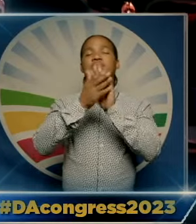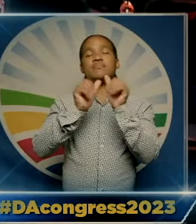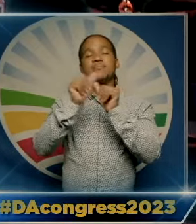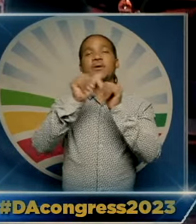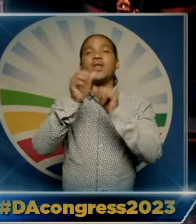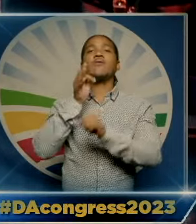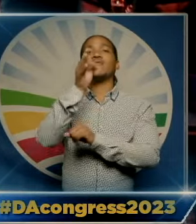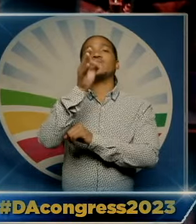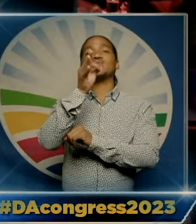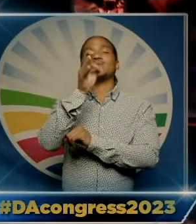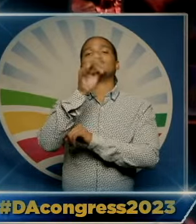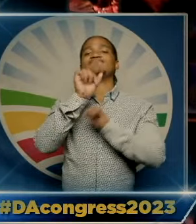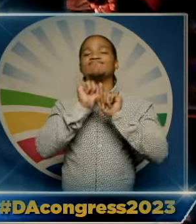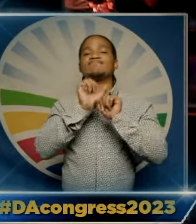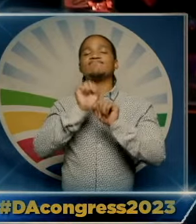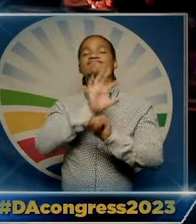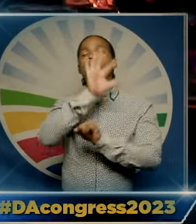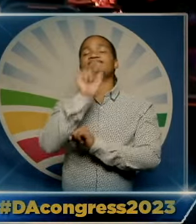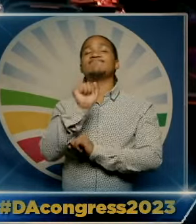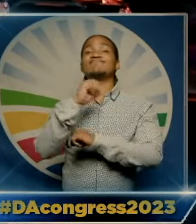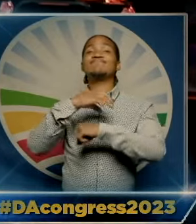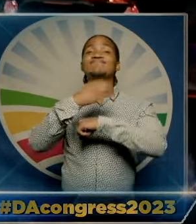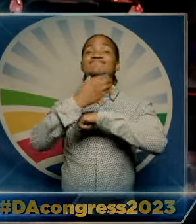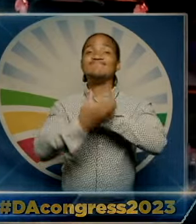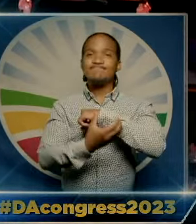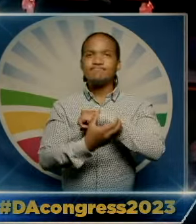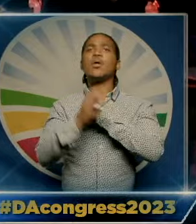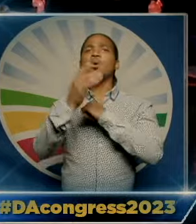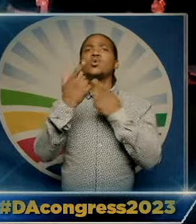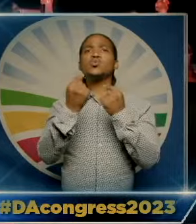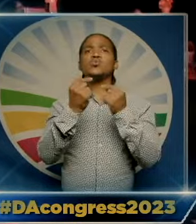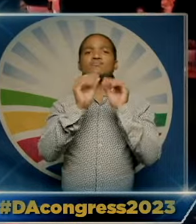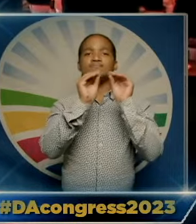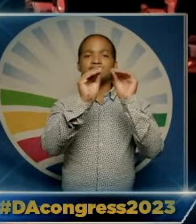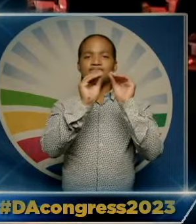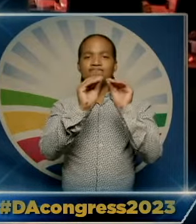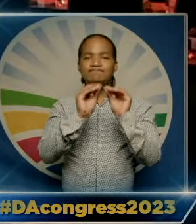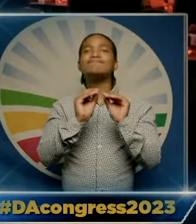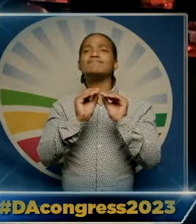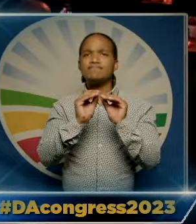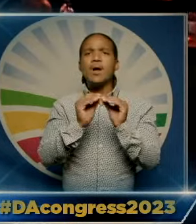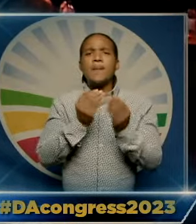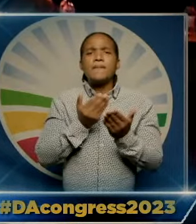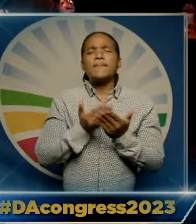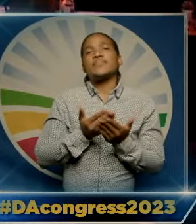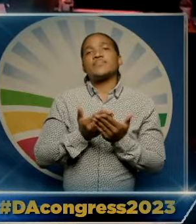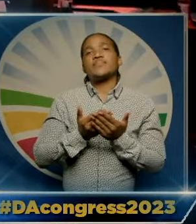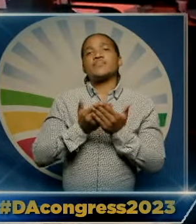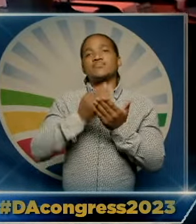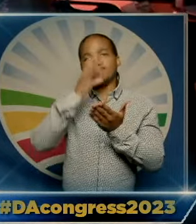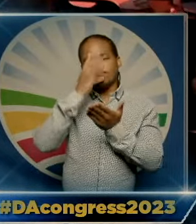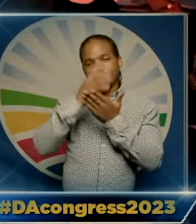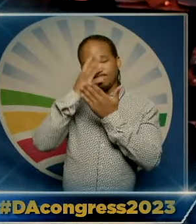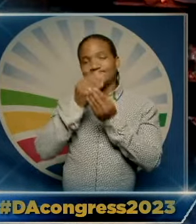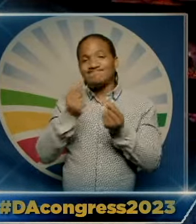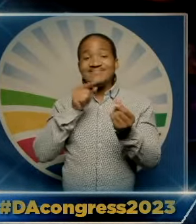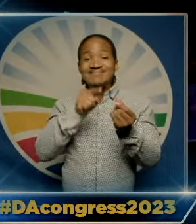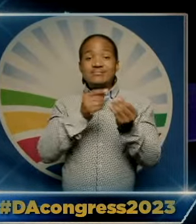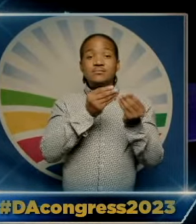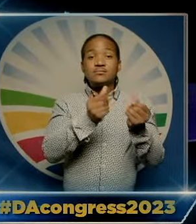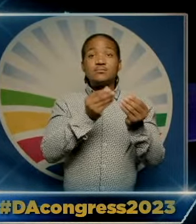this Congress, we will table practical solutions to rebuild South Africa. These